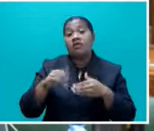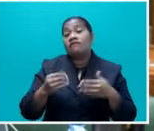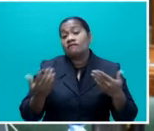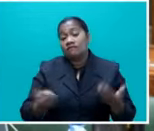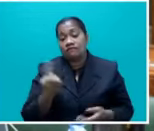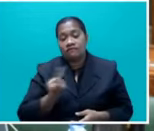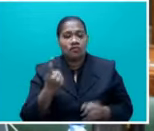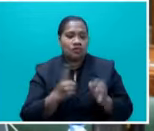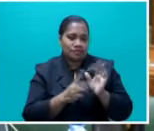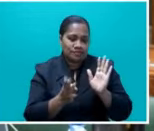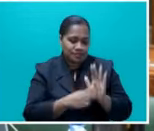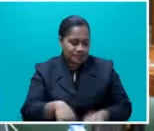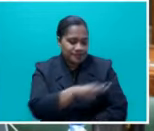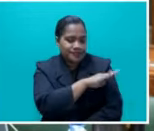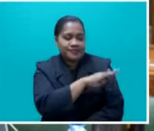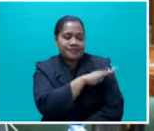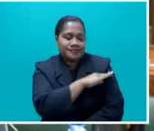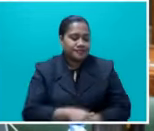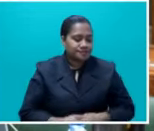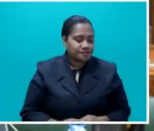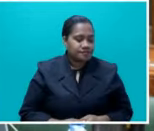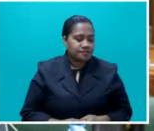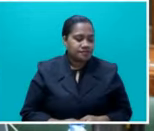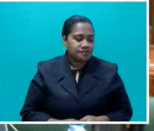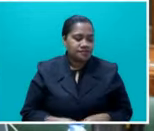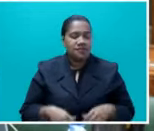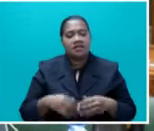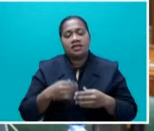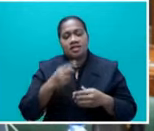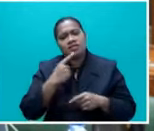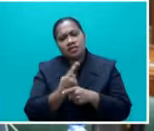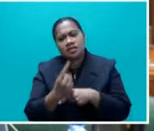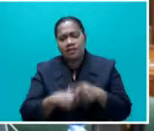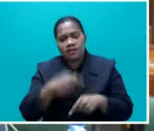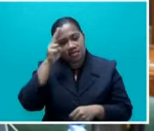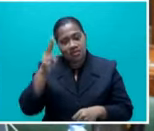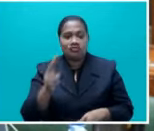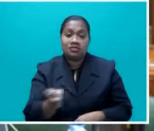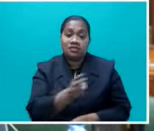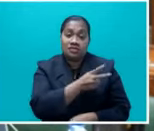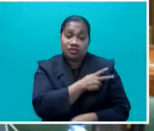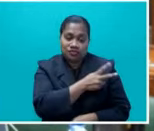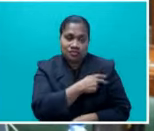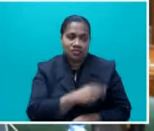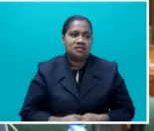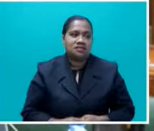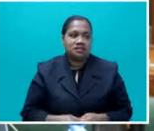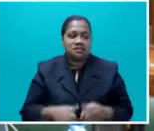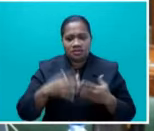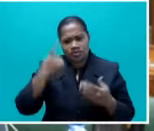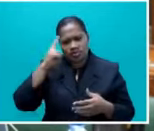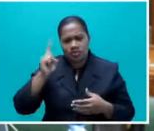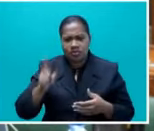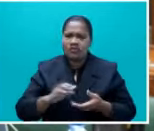Speaker, let me talk about national security. His Excellency's acclaimed address is a call for solidarity, a call to bind